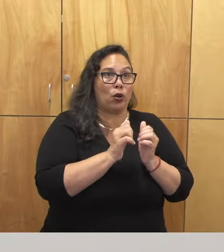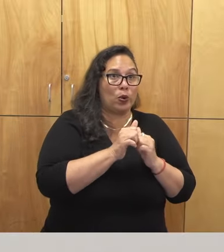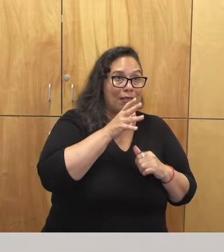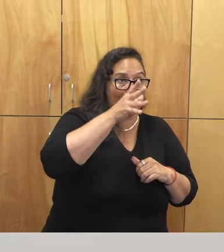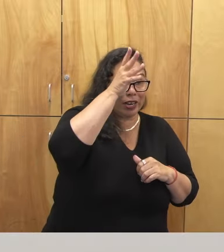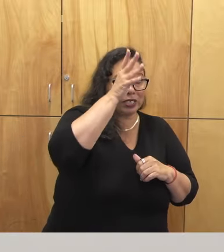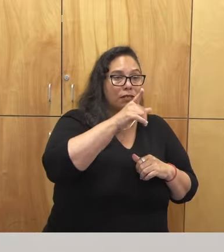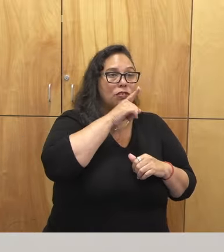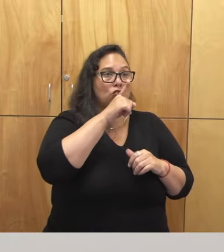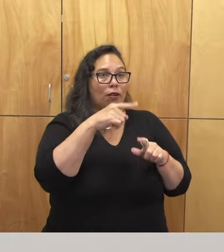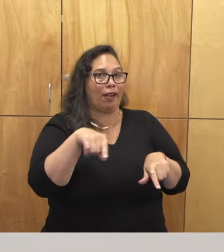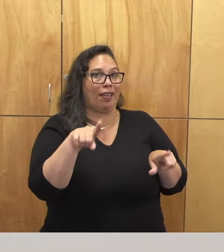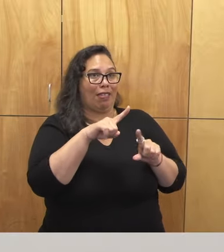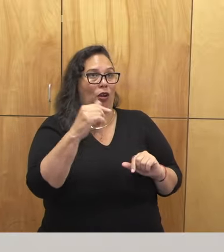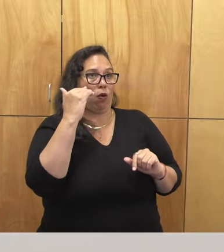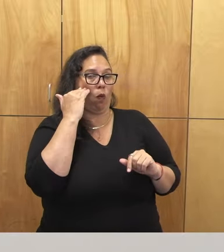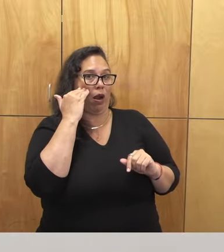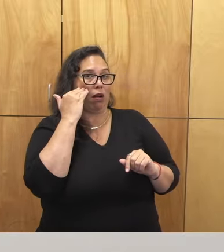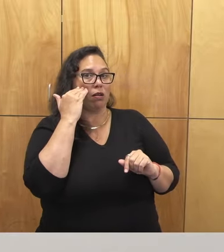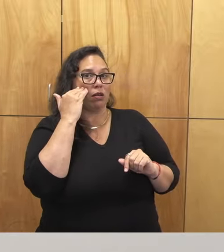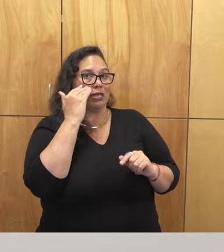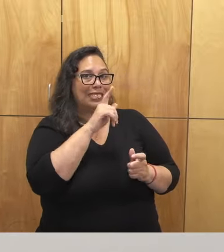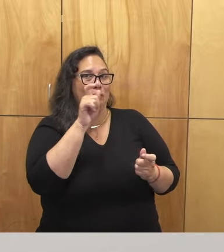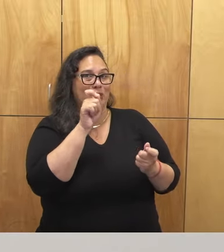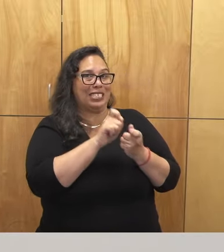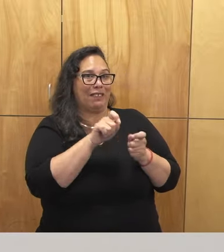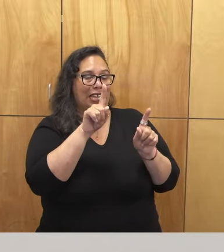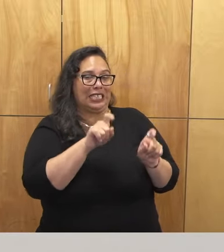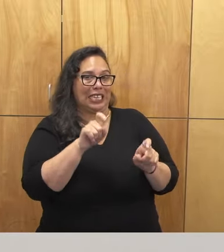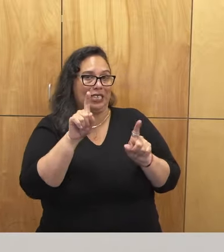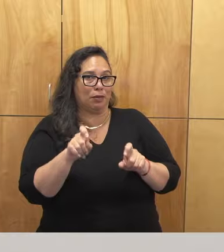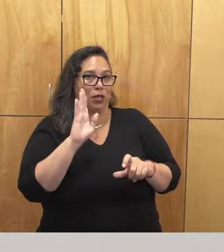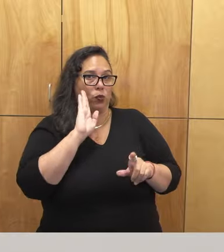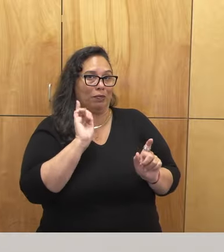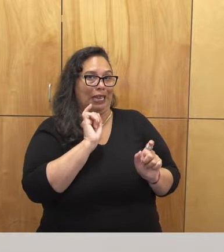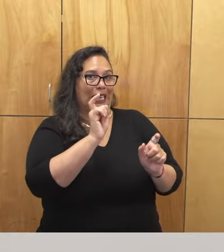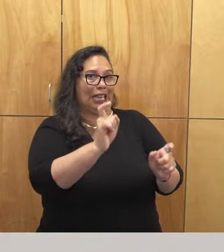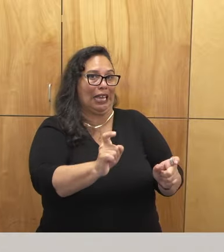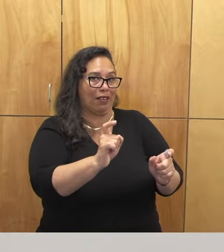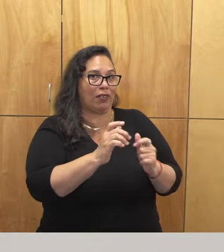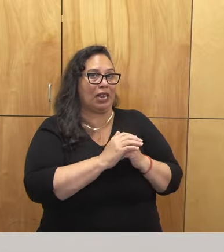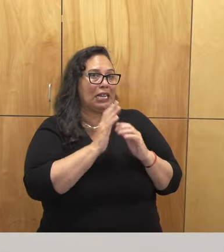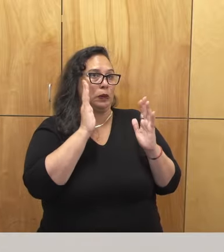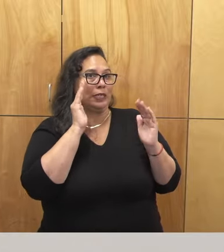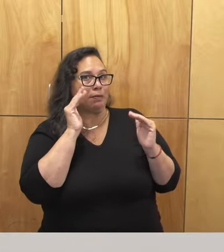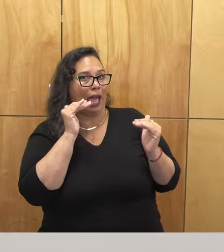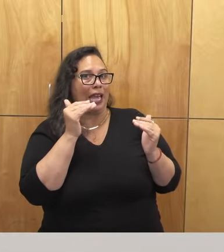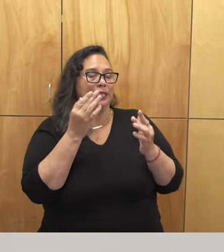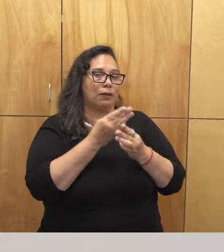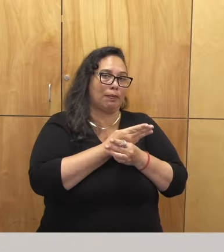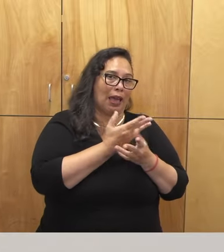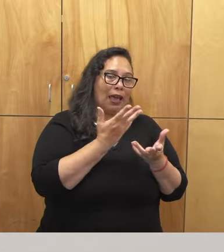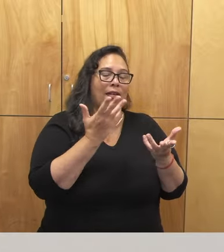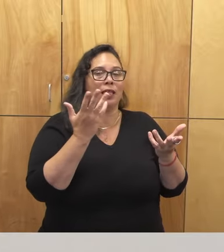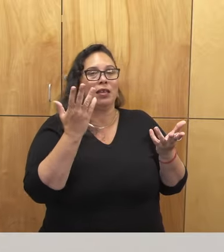they're aware of what specific assessments are going to be given and what they can expect with math or what they can